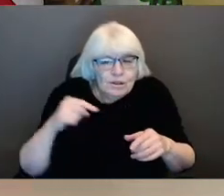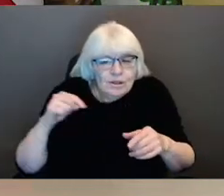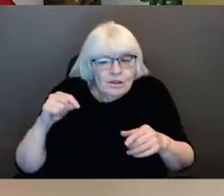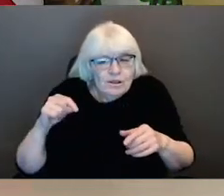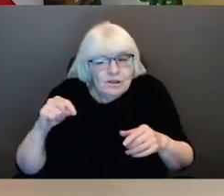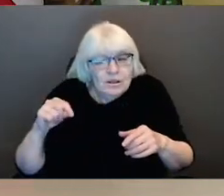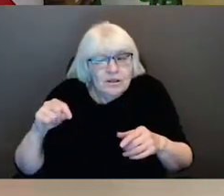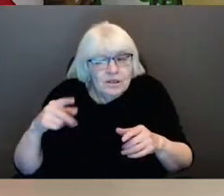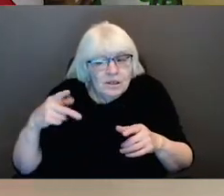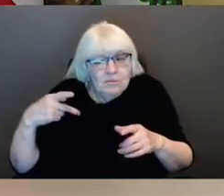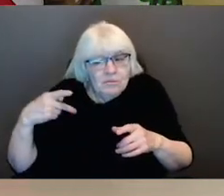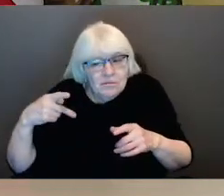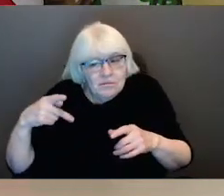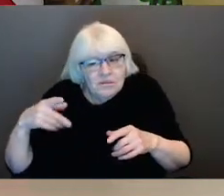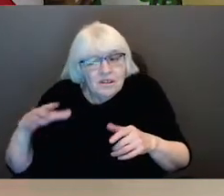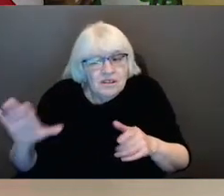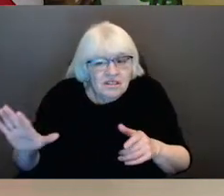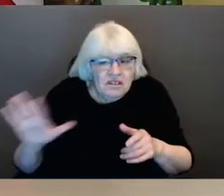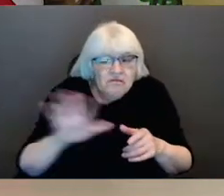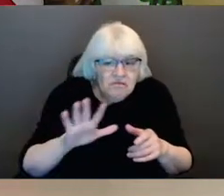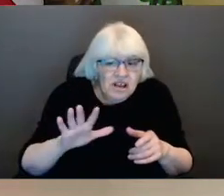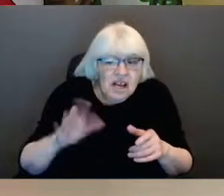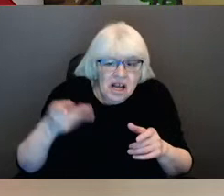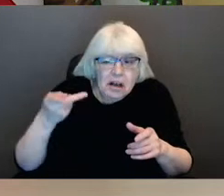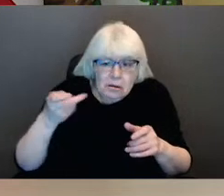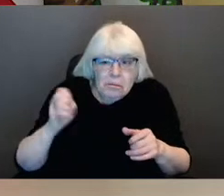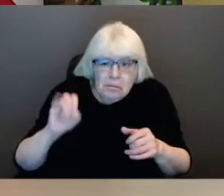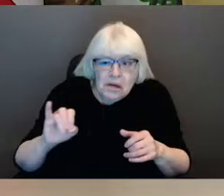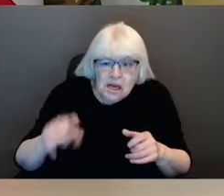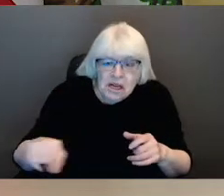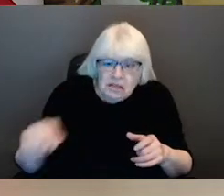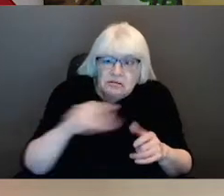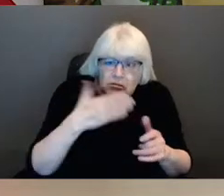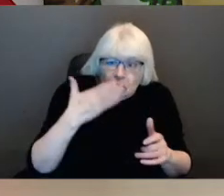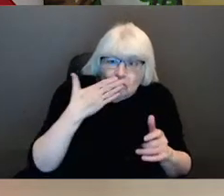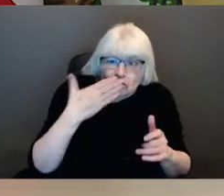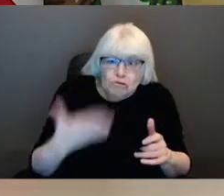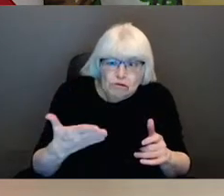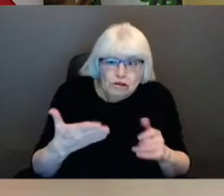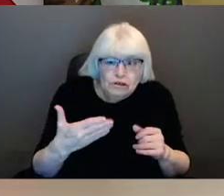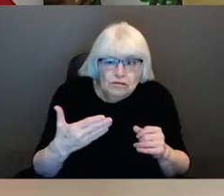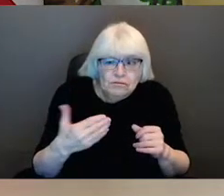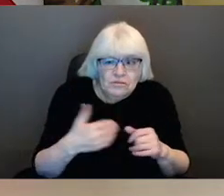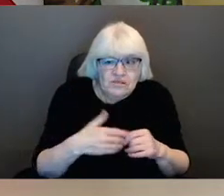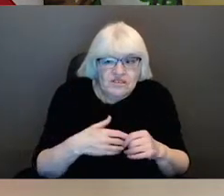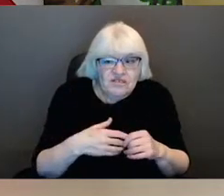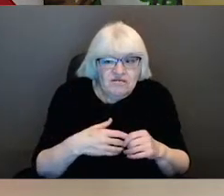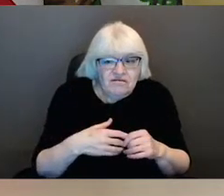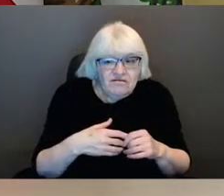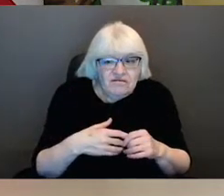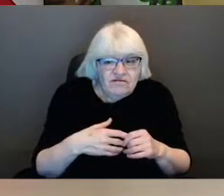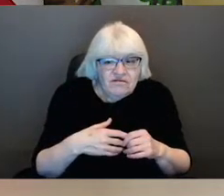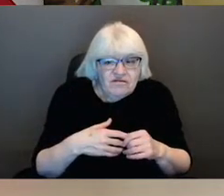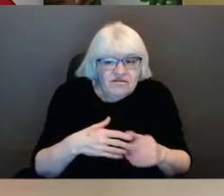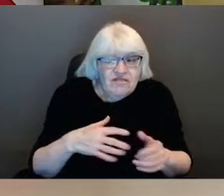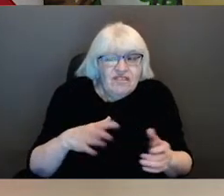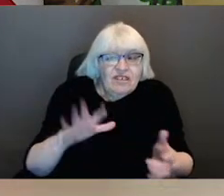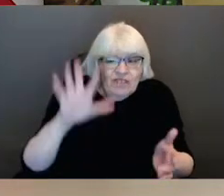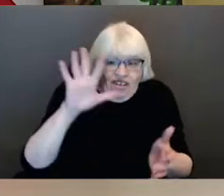across the province. We have over 57,700 people who've had their